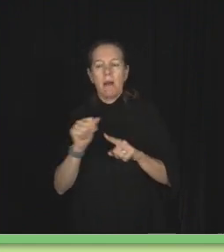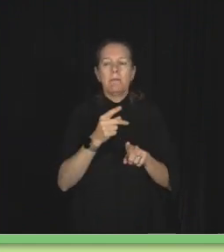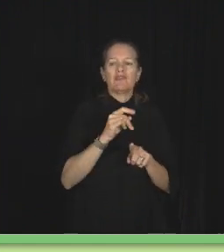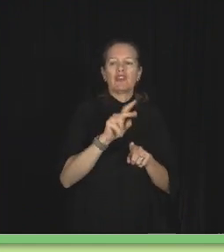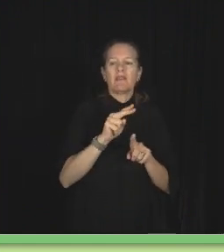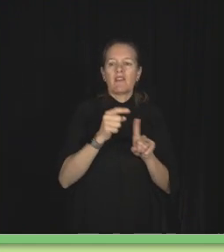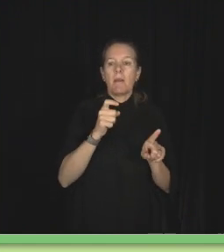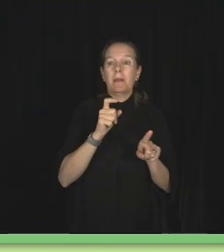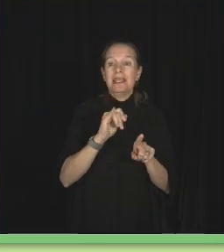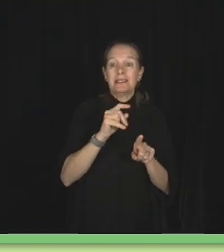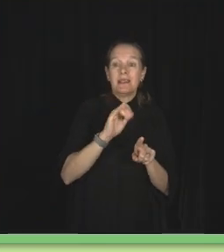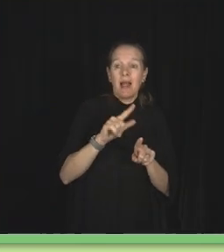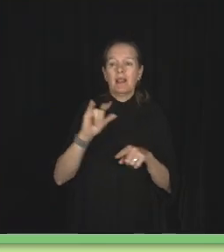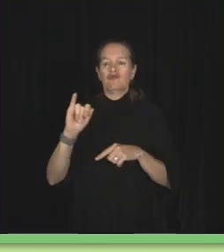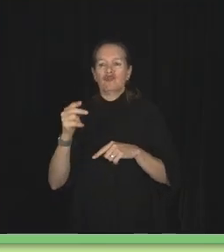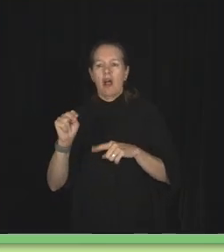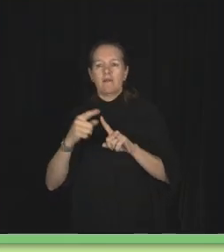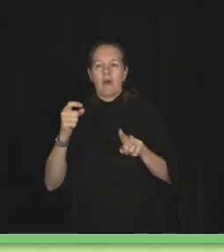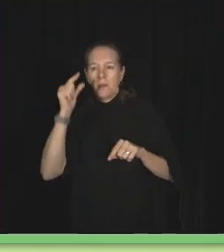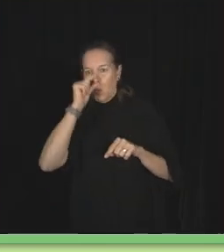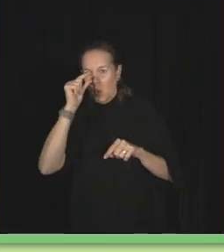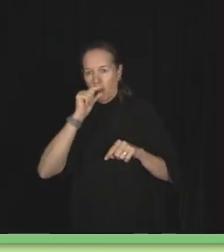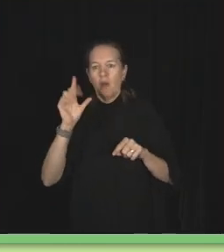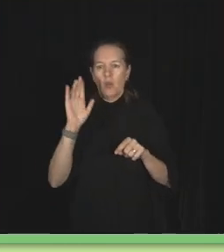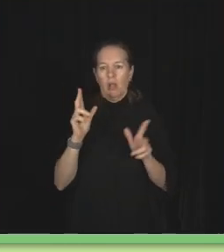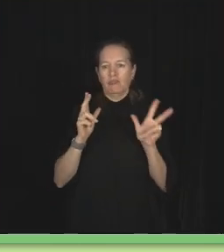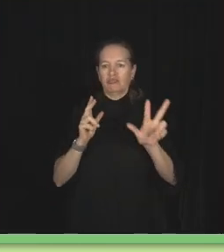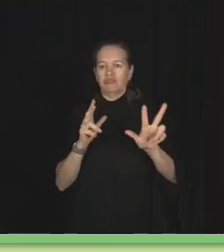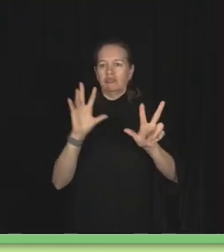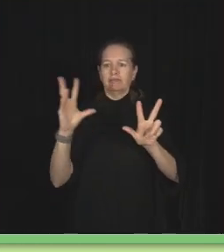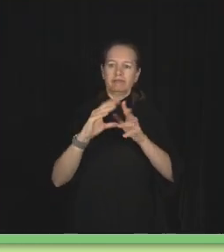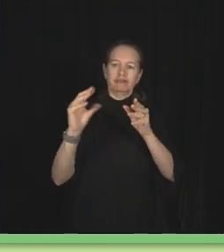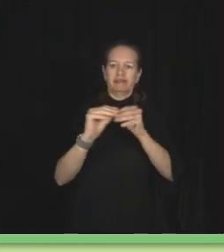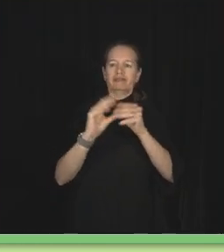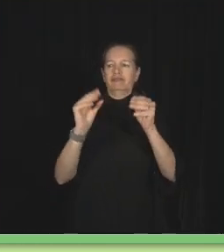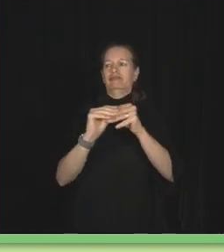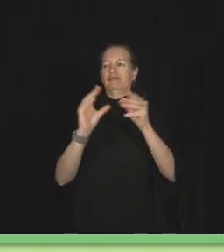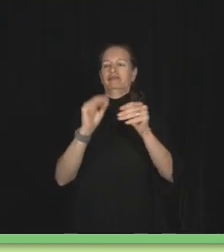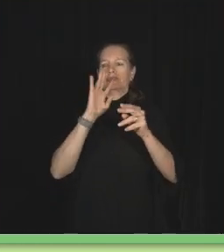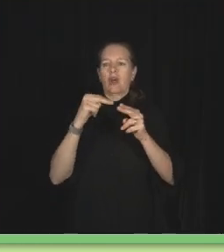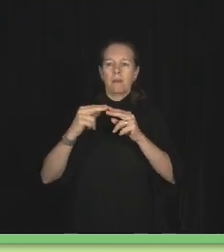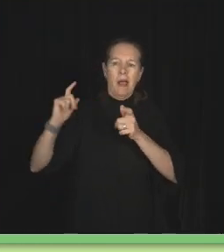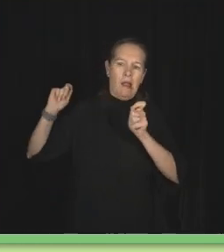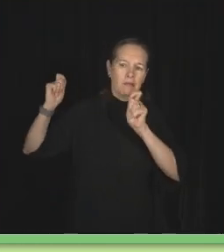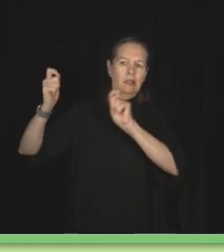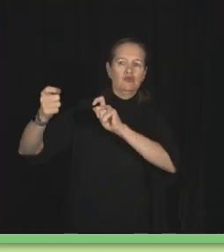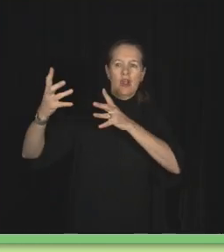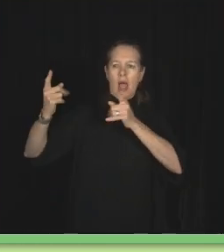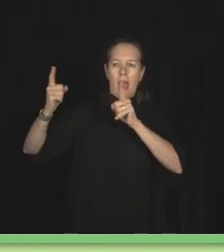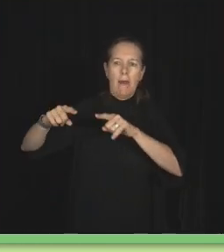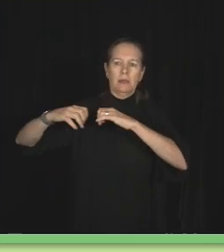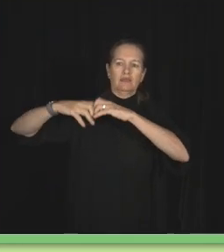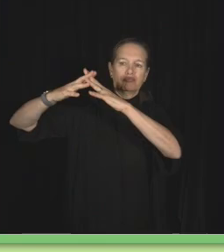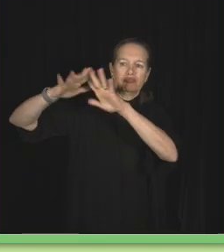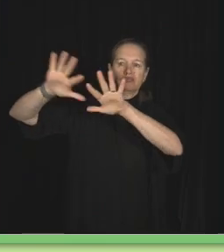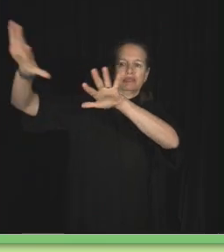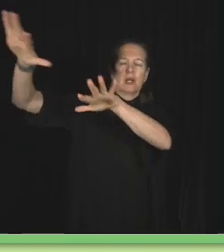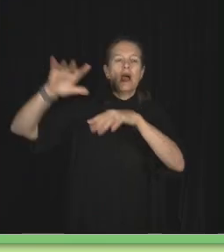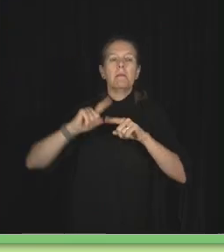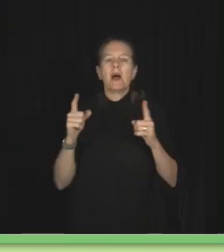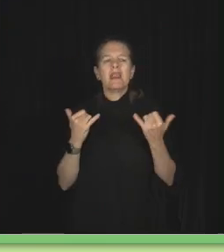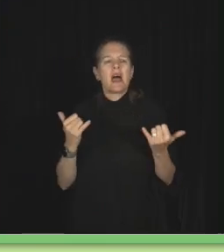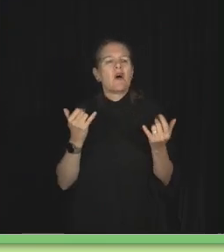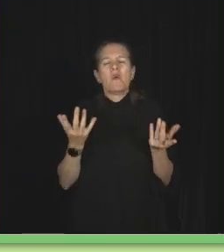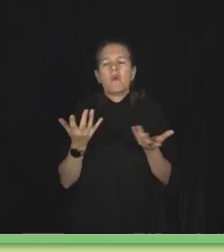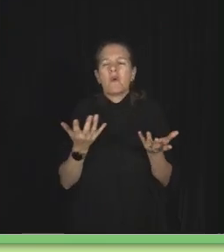John from Google. So please check that out if you want to kind of learn a little bit more and kind of get involved in the evolution of this. But what else can we do? So